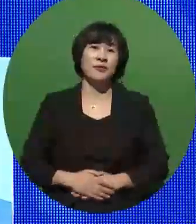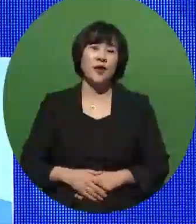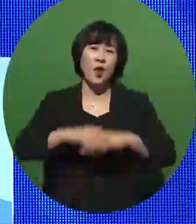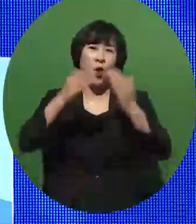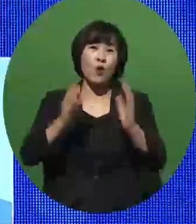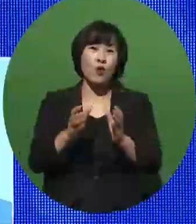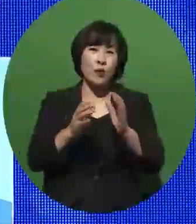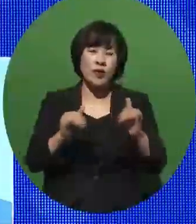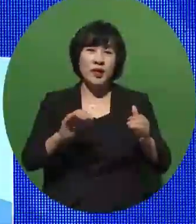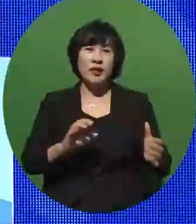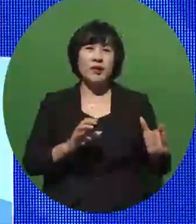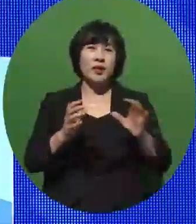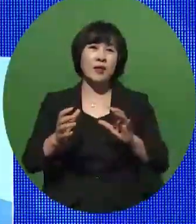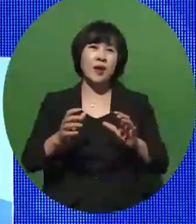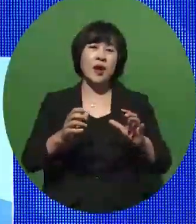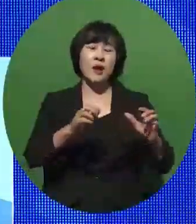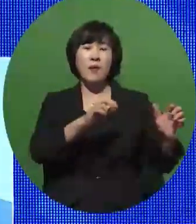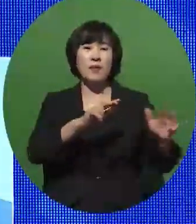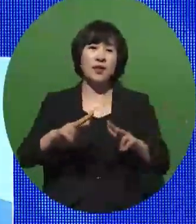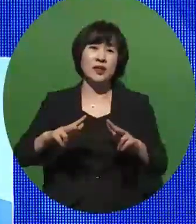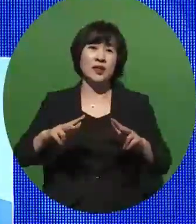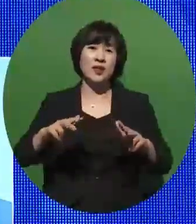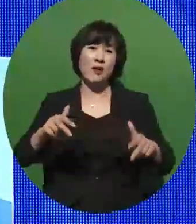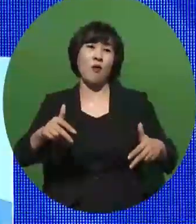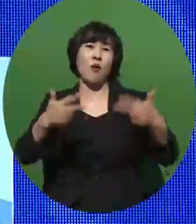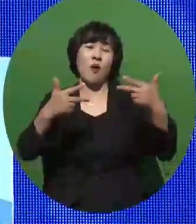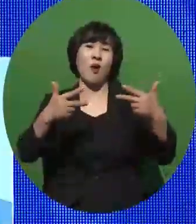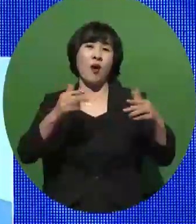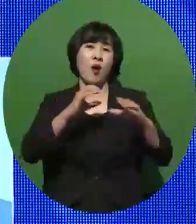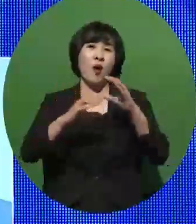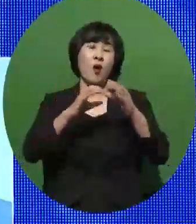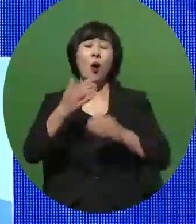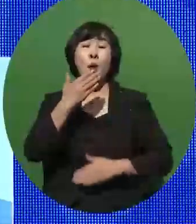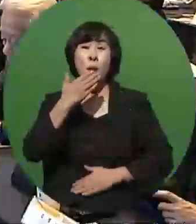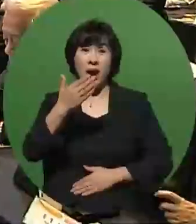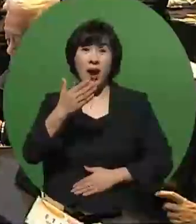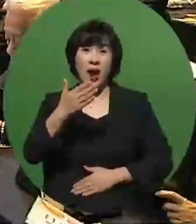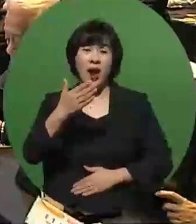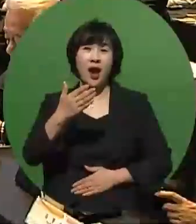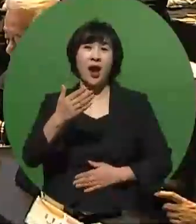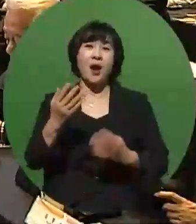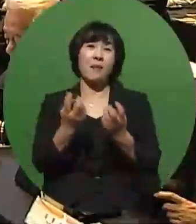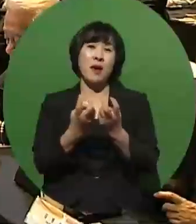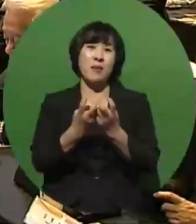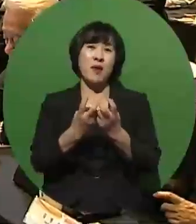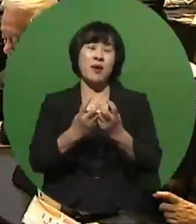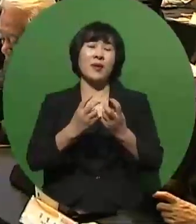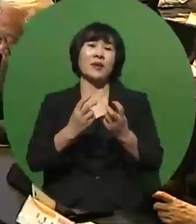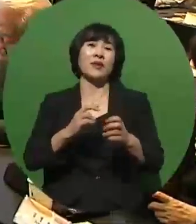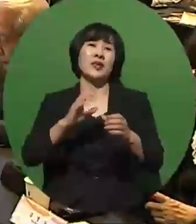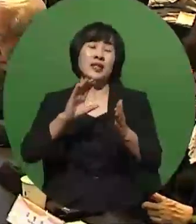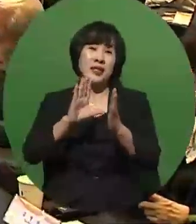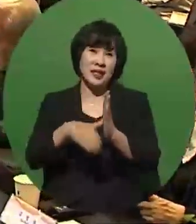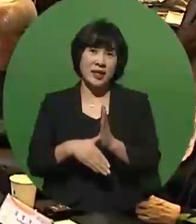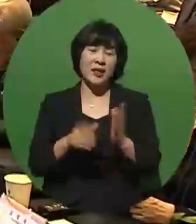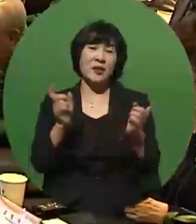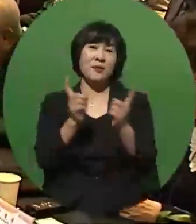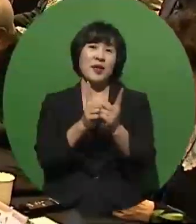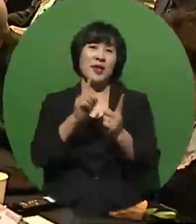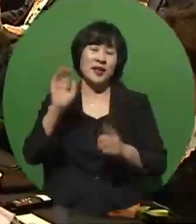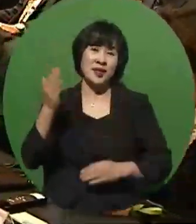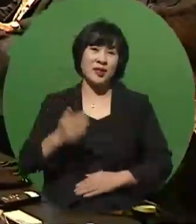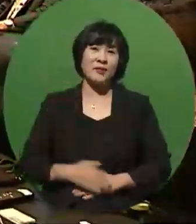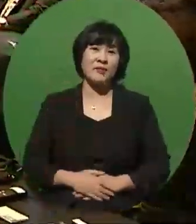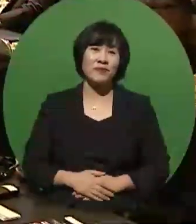the future-oriented IT industry, even in the midst of the serious economic crisis. So-called